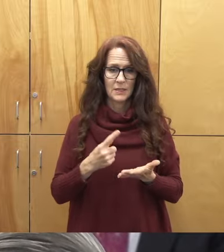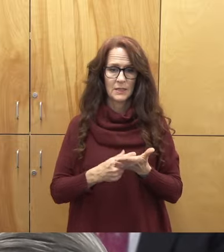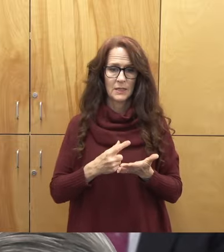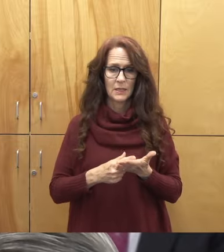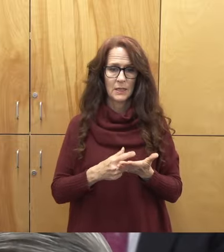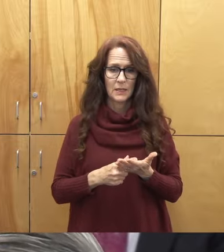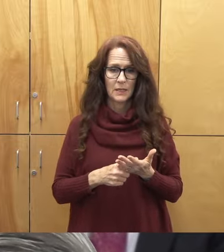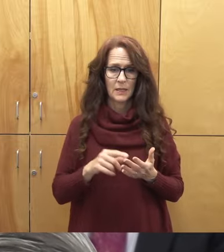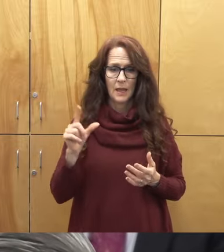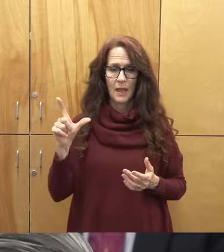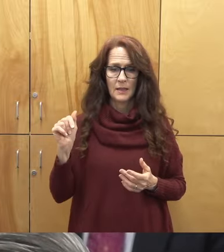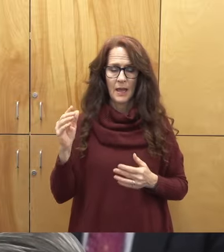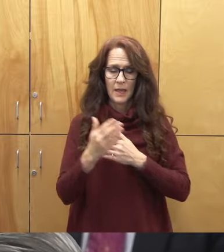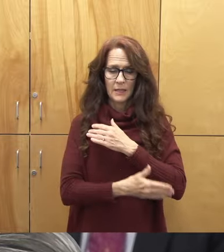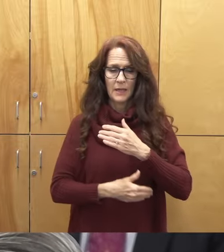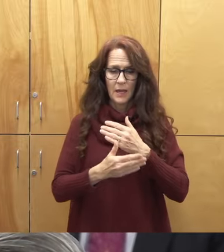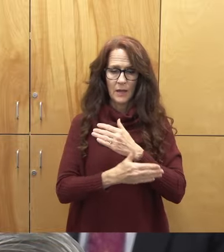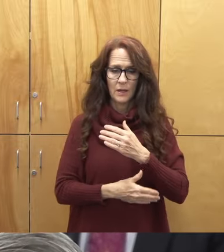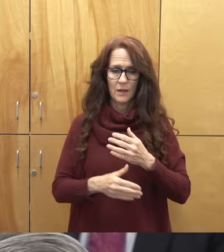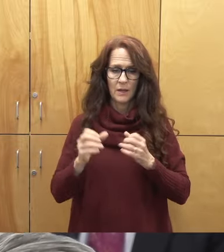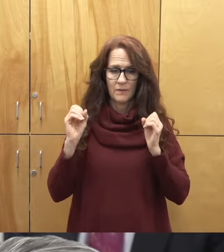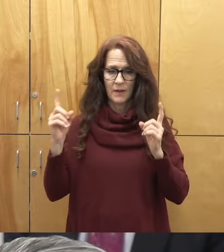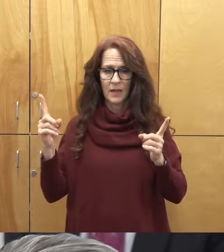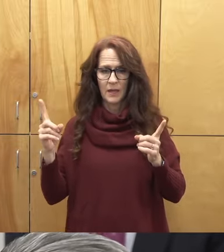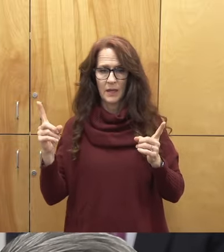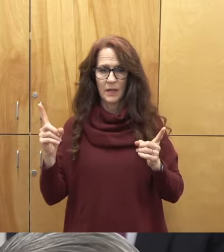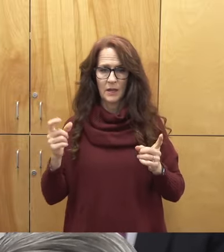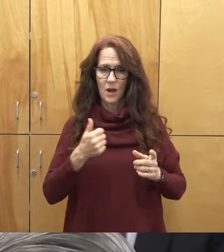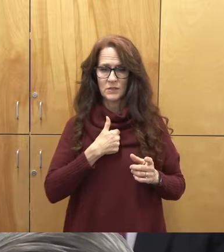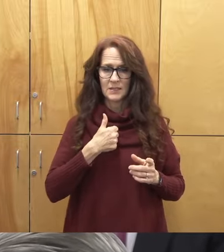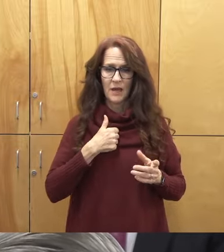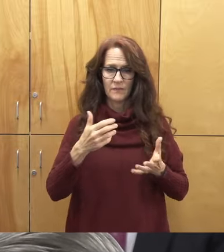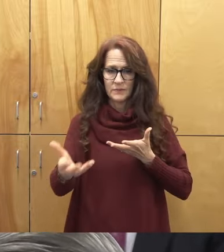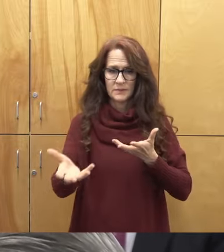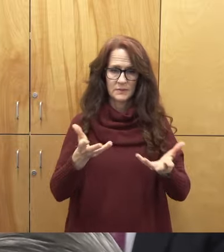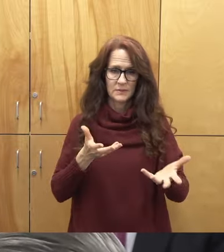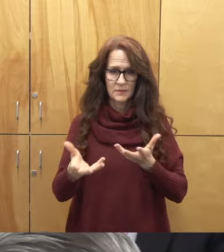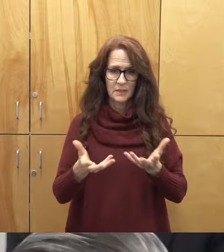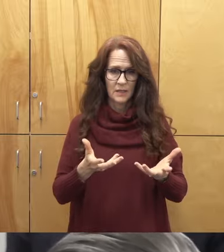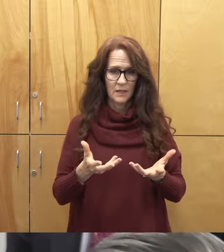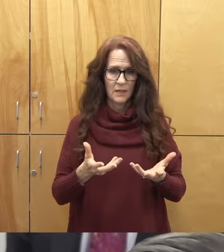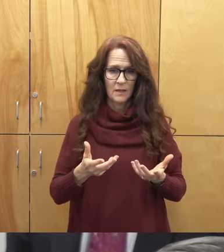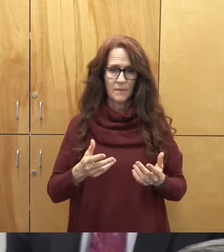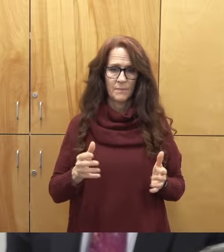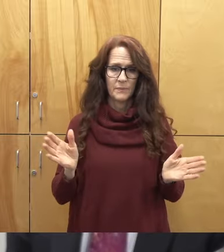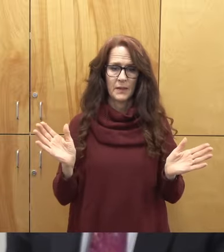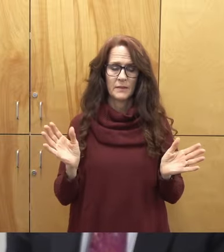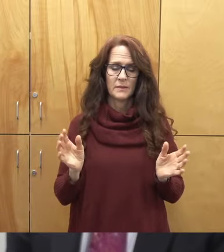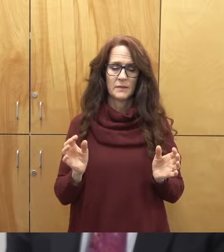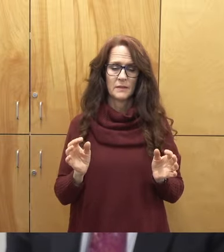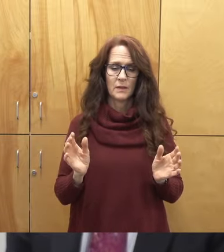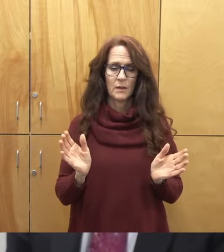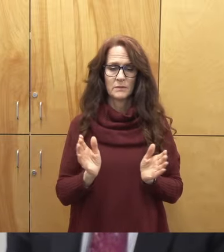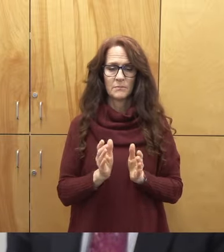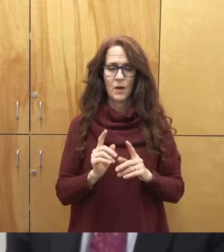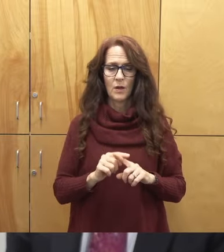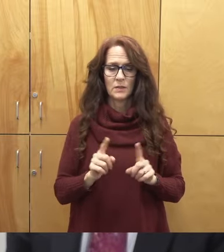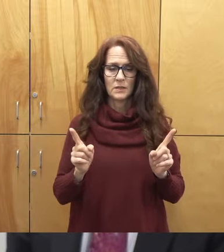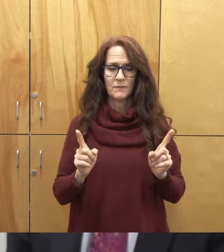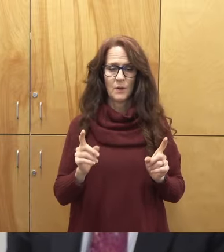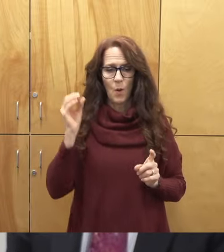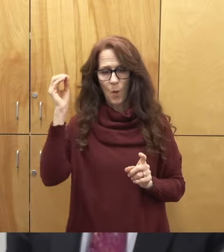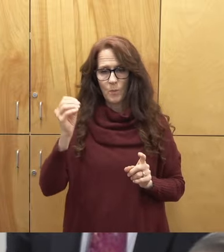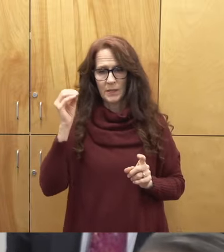between LA County Office of Ed and ourselves. And so what there was a small difference of